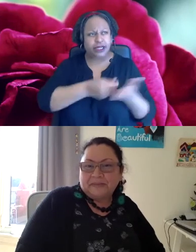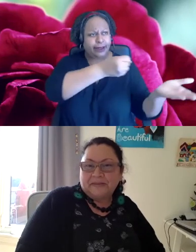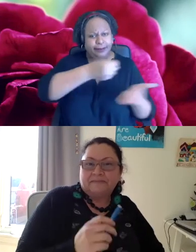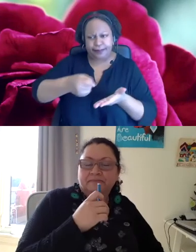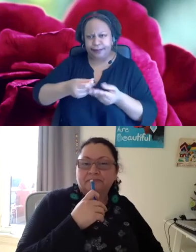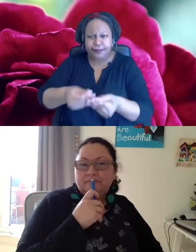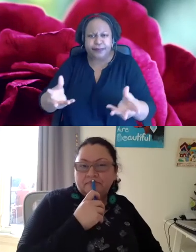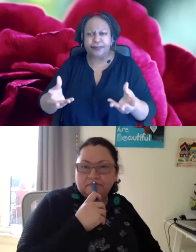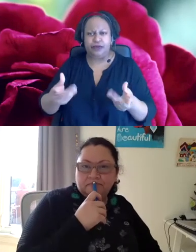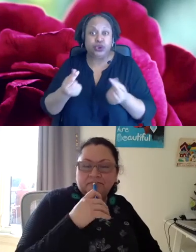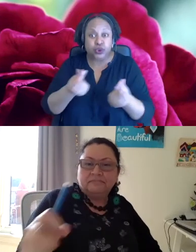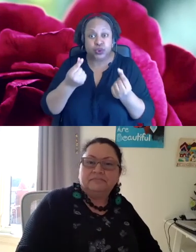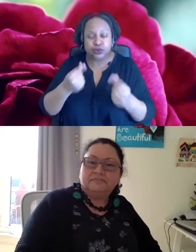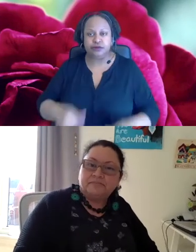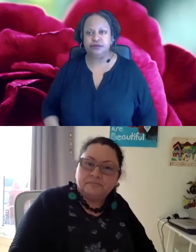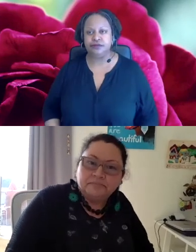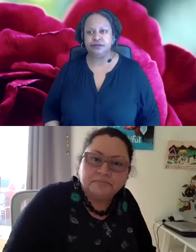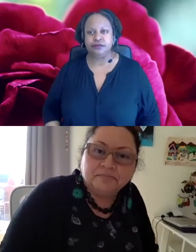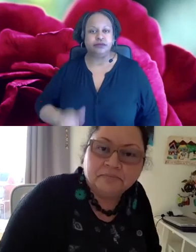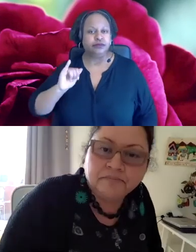Okay, so by a collective,